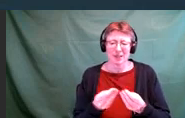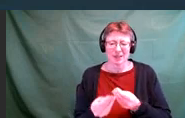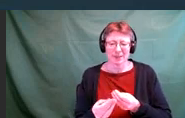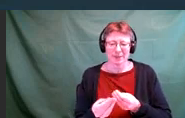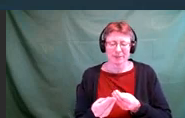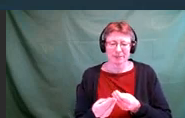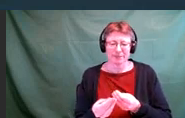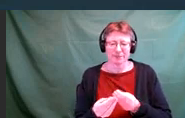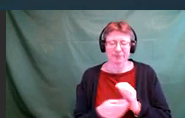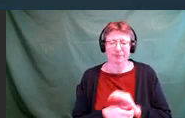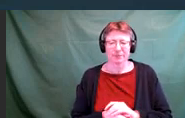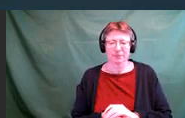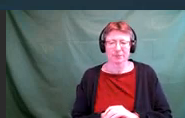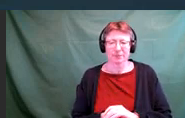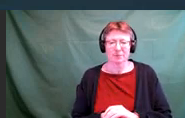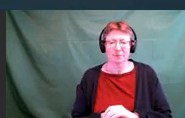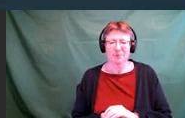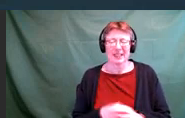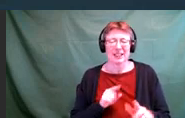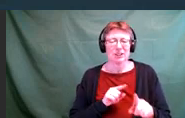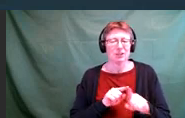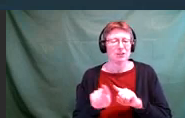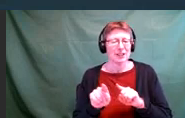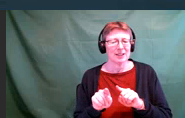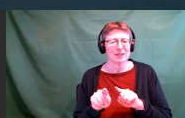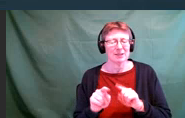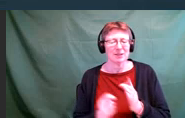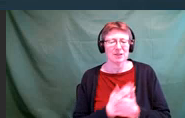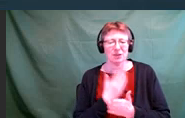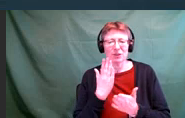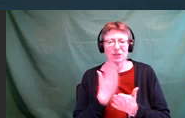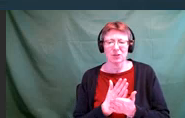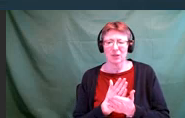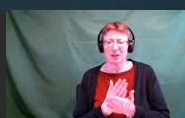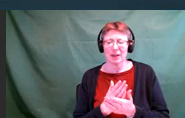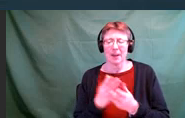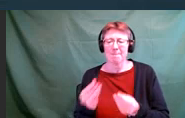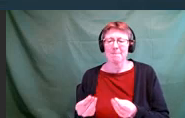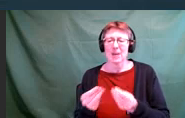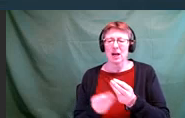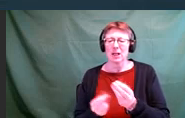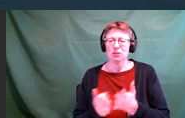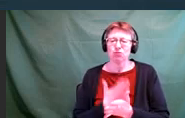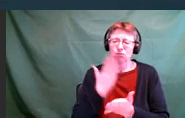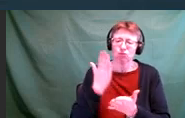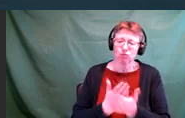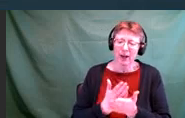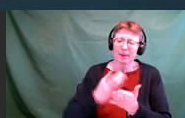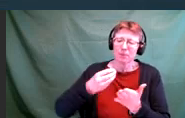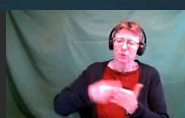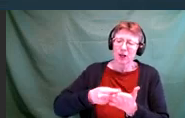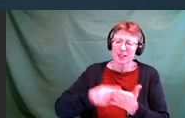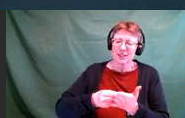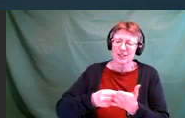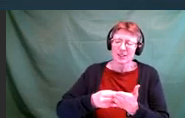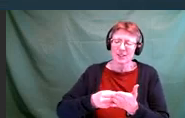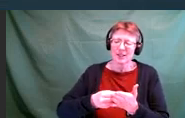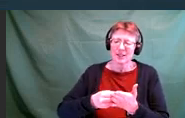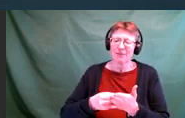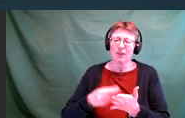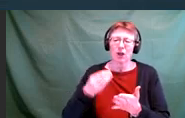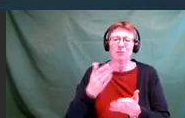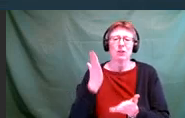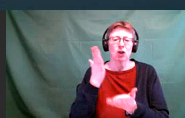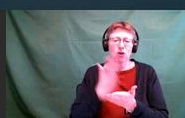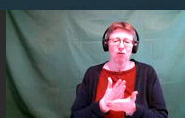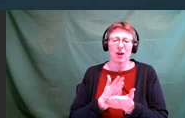And what we're trying to ensure is that markets are correctly priced, and if they're correctly priced,